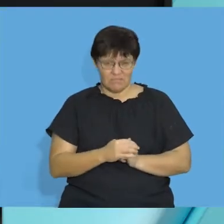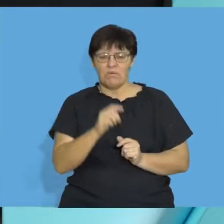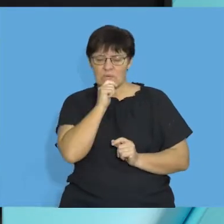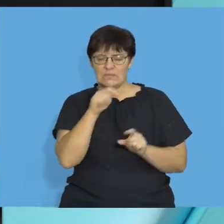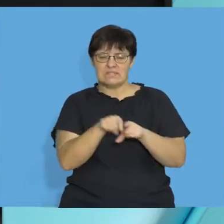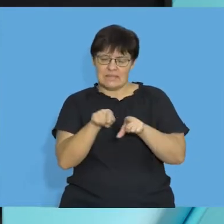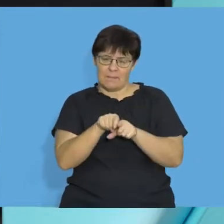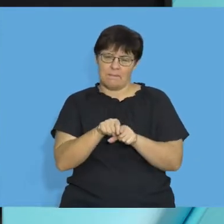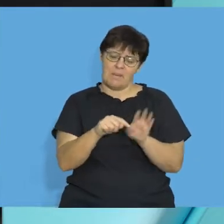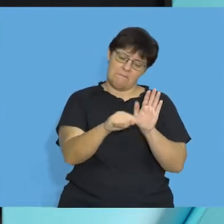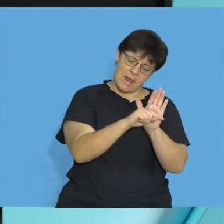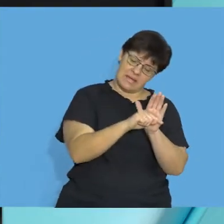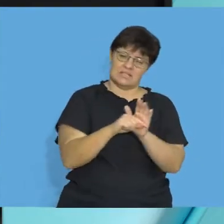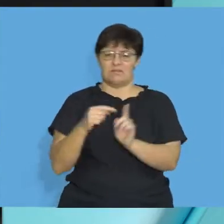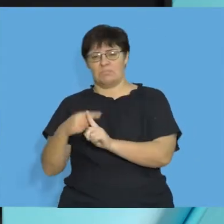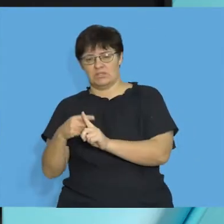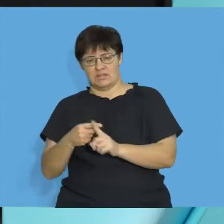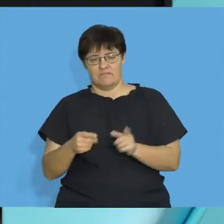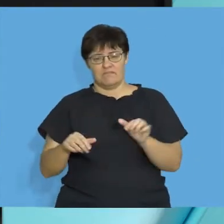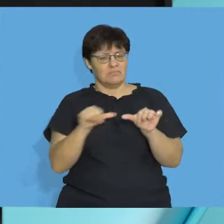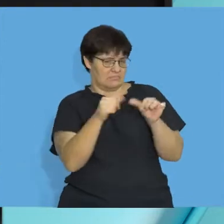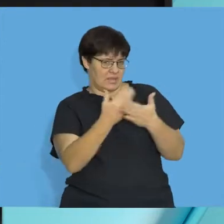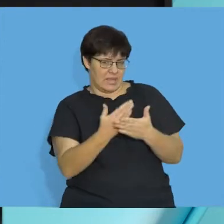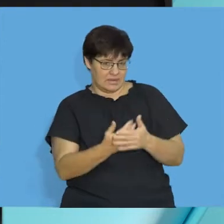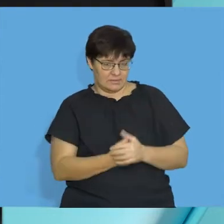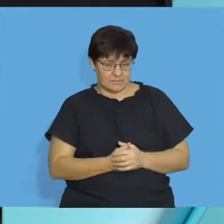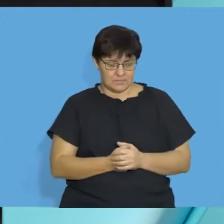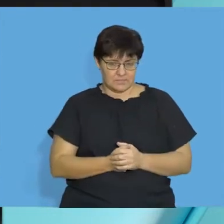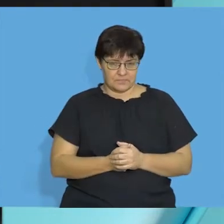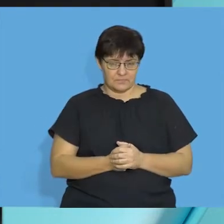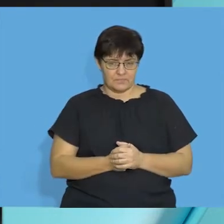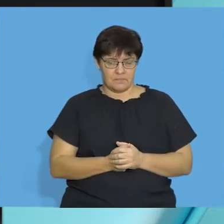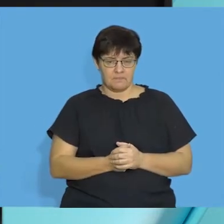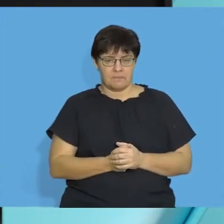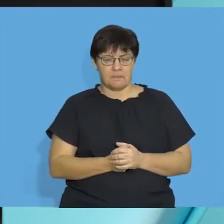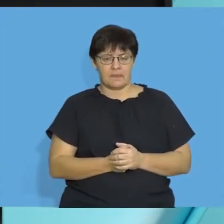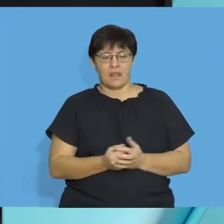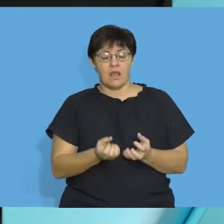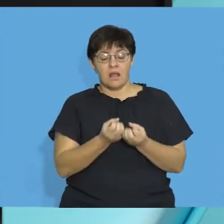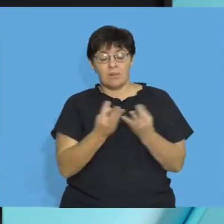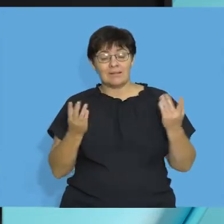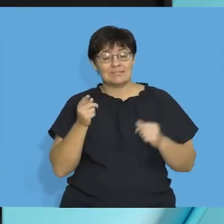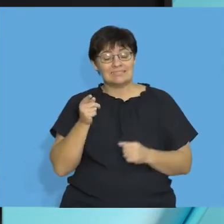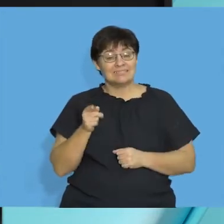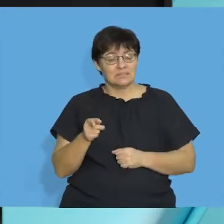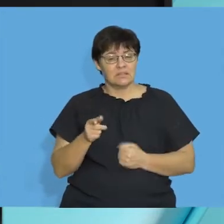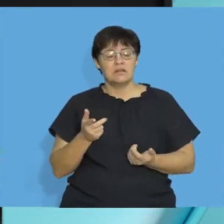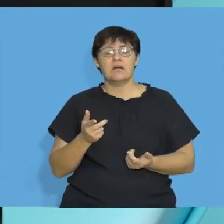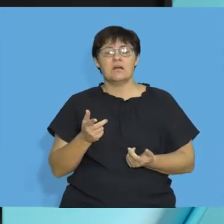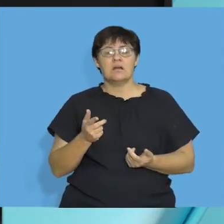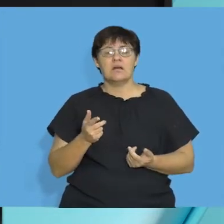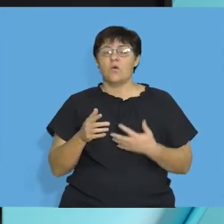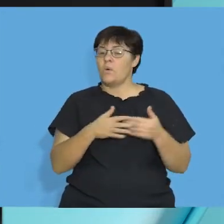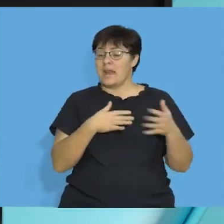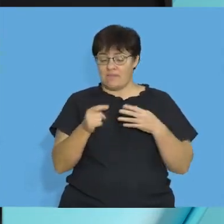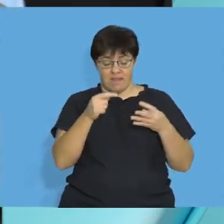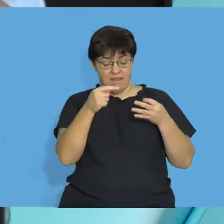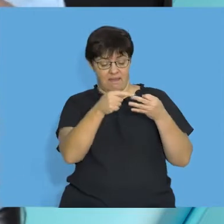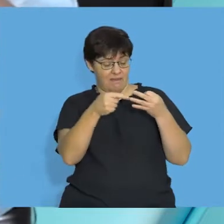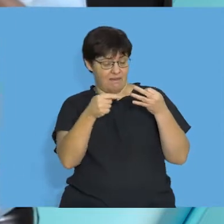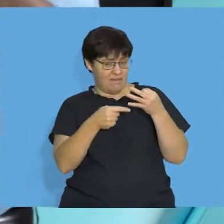exactly the same. Now, when we're looking at a voltmeter or a multimeter, remember, whatever the instrument is, we